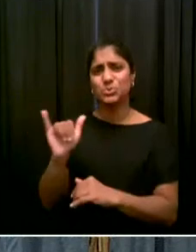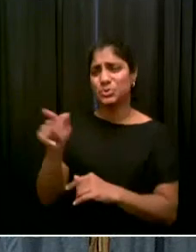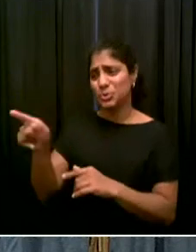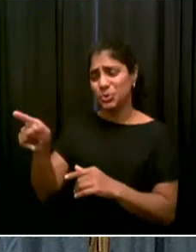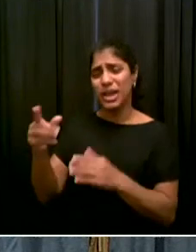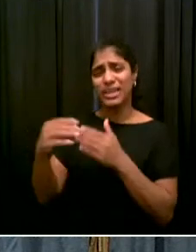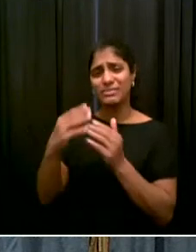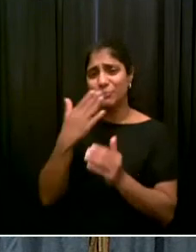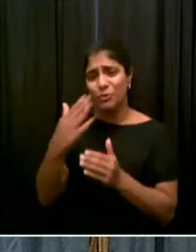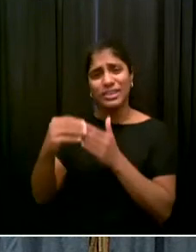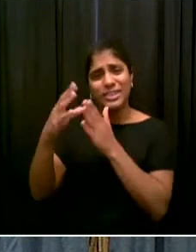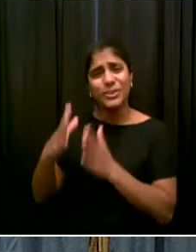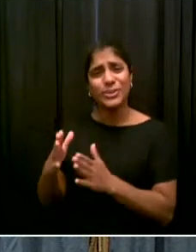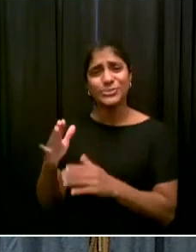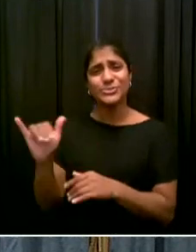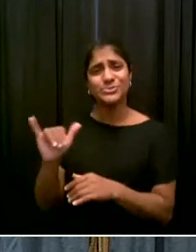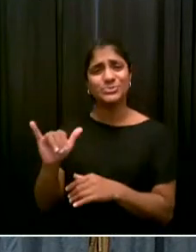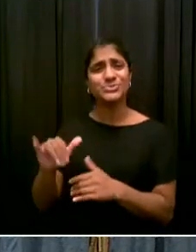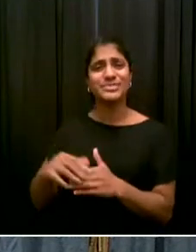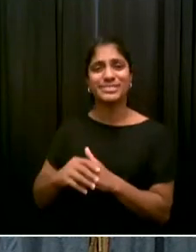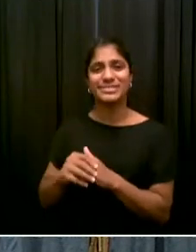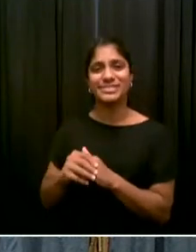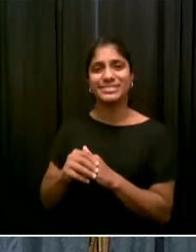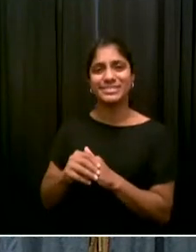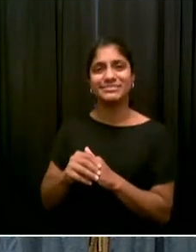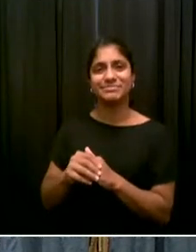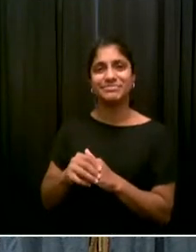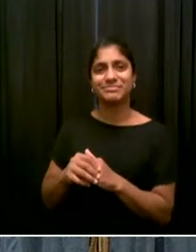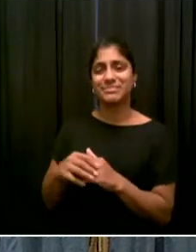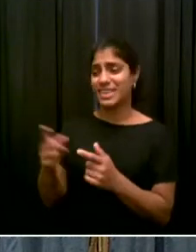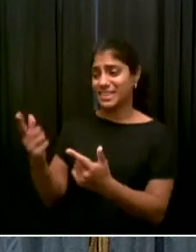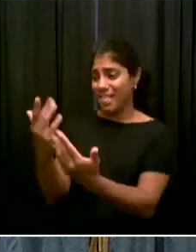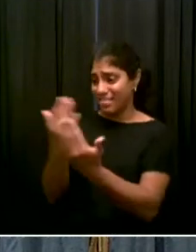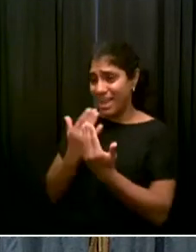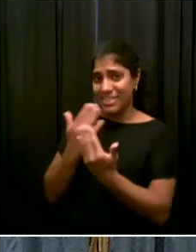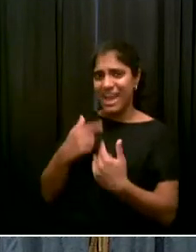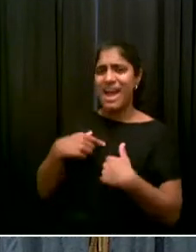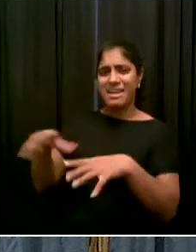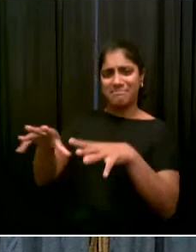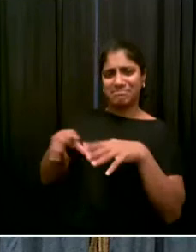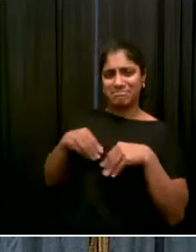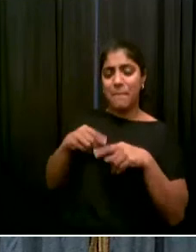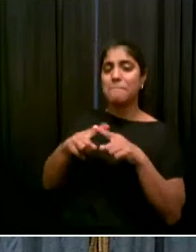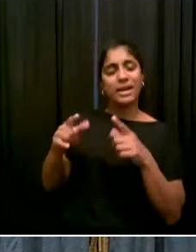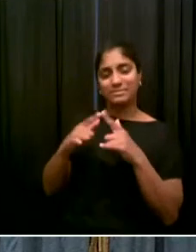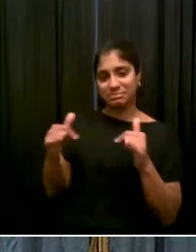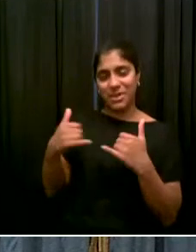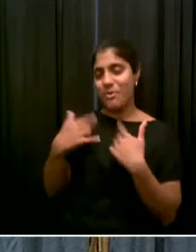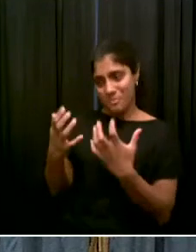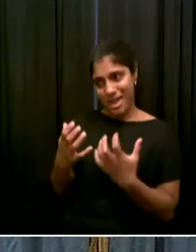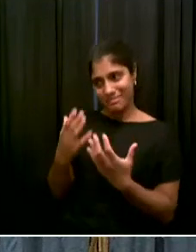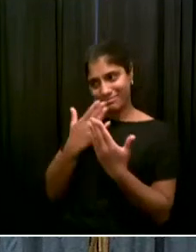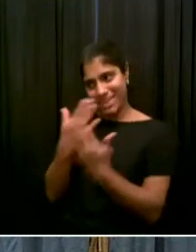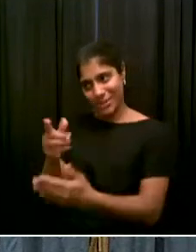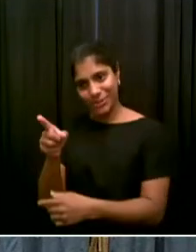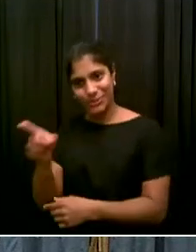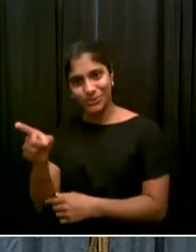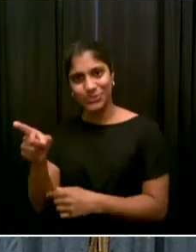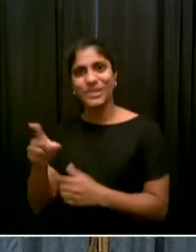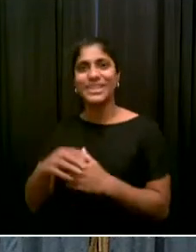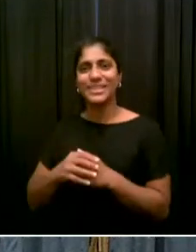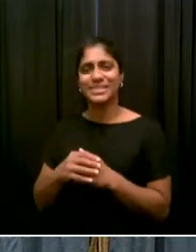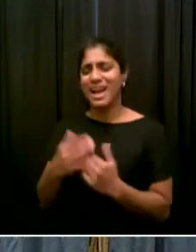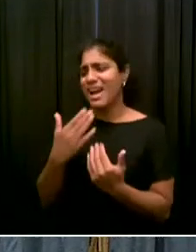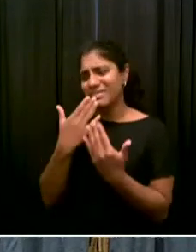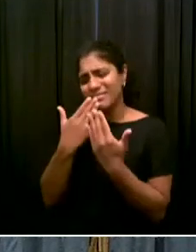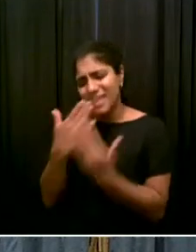teacher, you've been the guide, and you've been an incredible unifying force in this city. So, my friend, you couldn't have done better. This